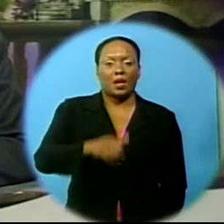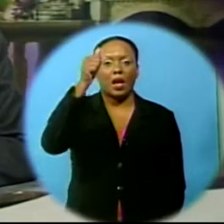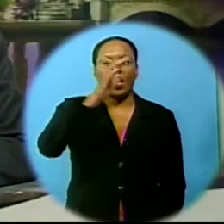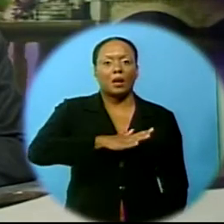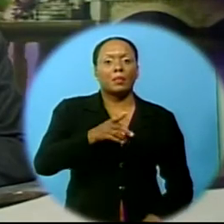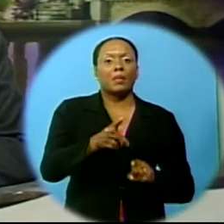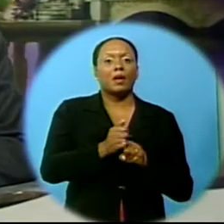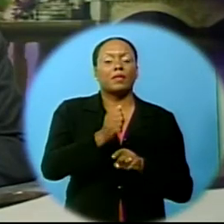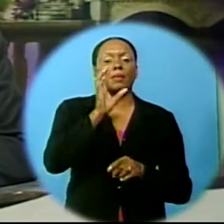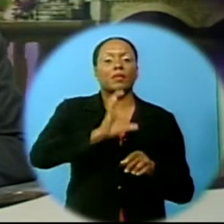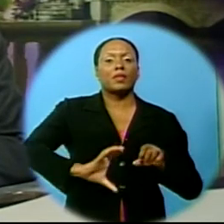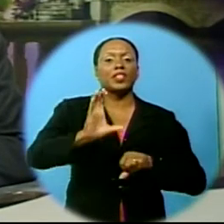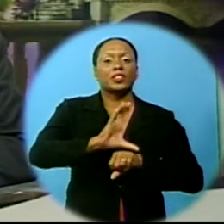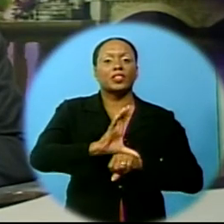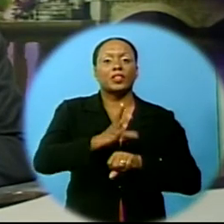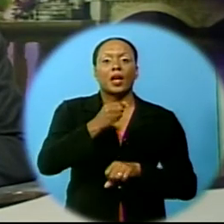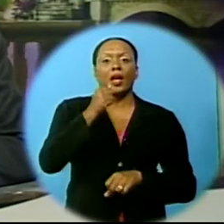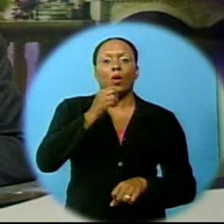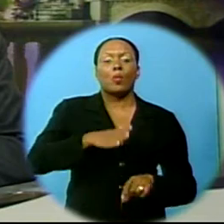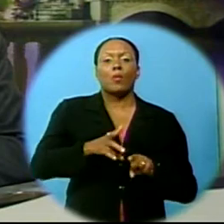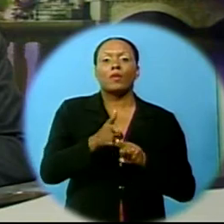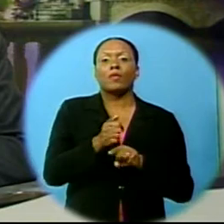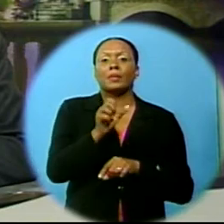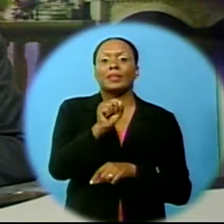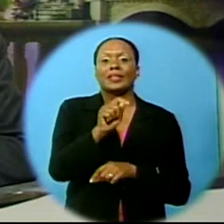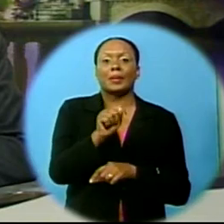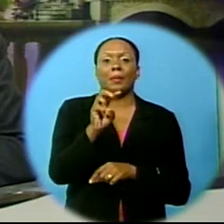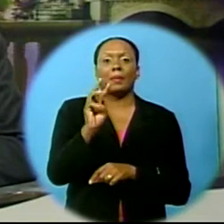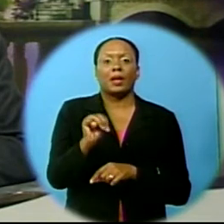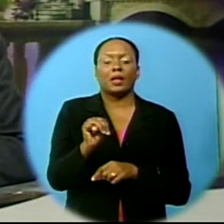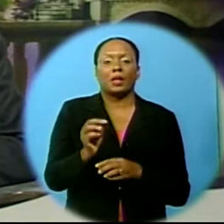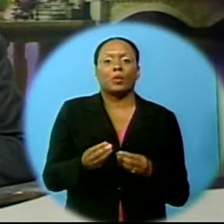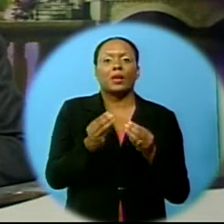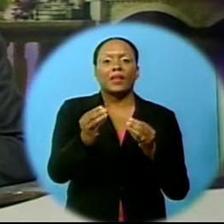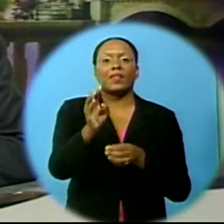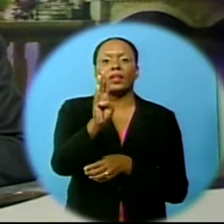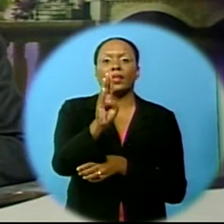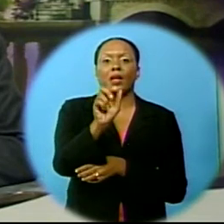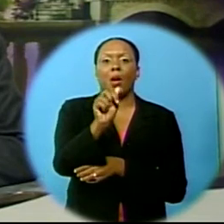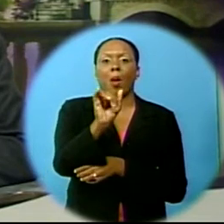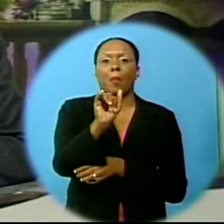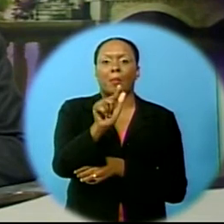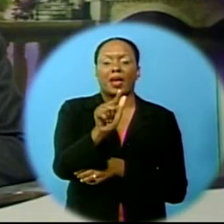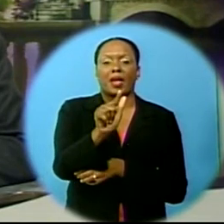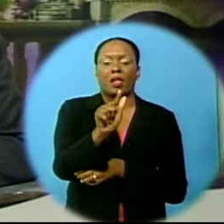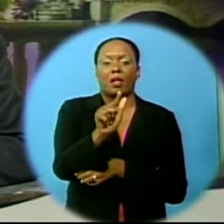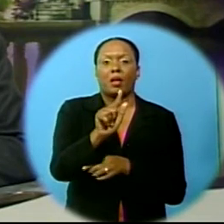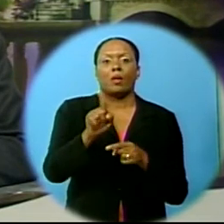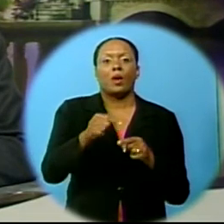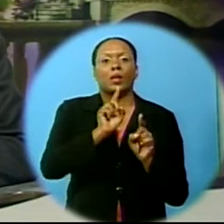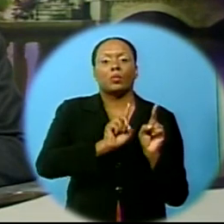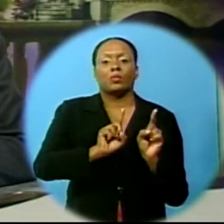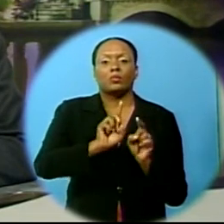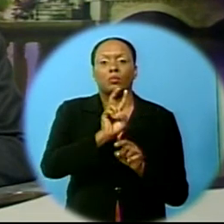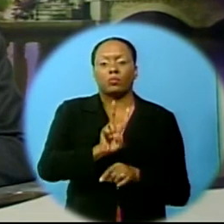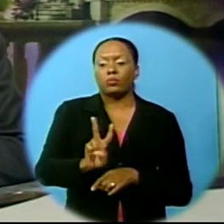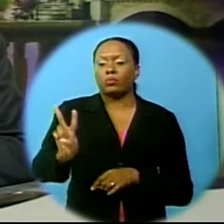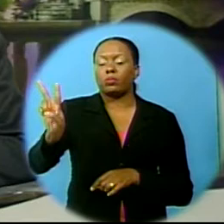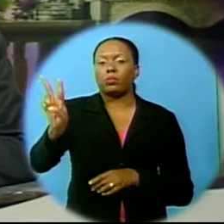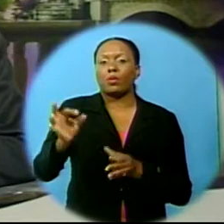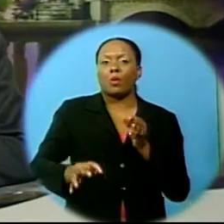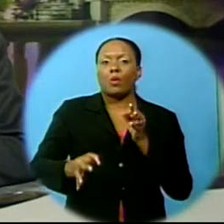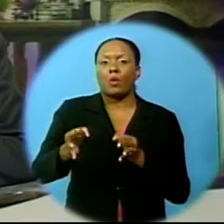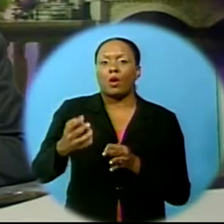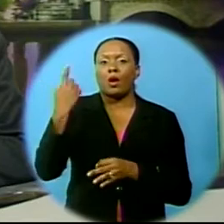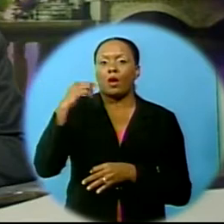A Christchurch man and a St. Michael woman were granted bail when they appeared in court today to answer drug charges. 33-year-old Andre Antonio